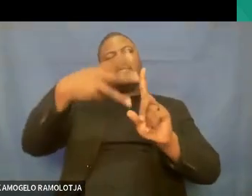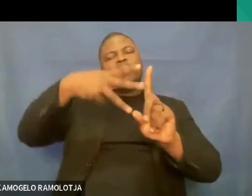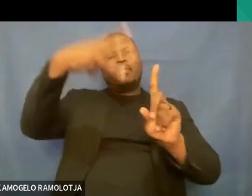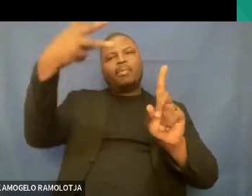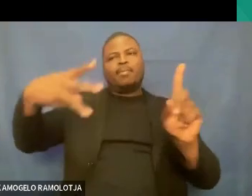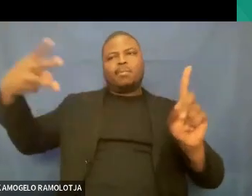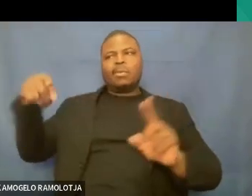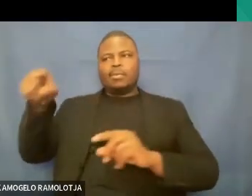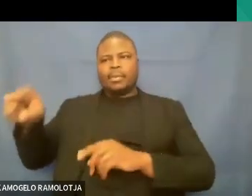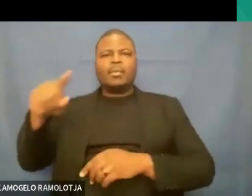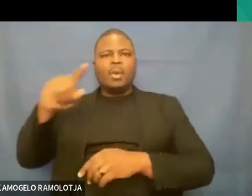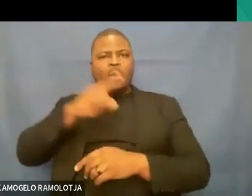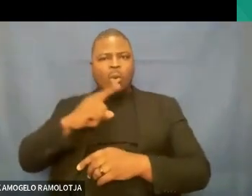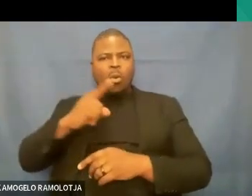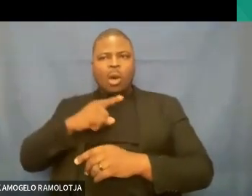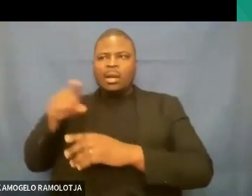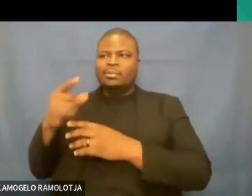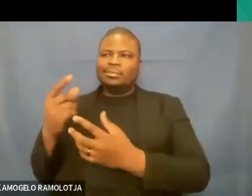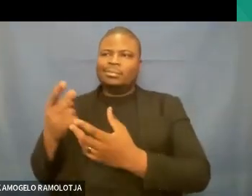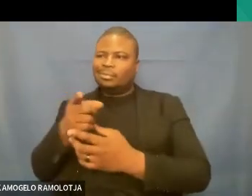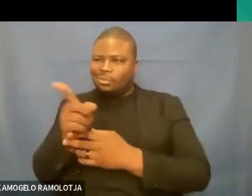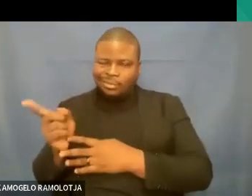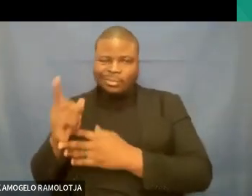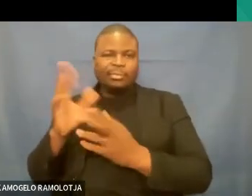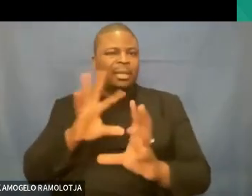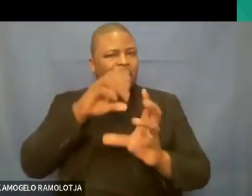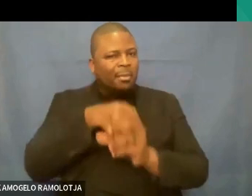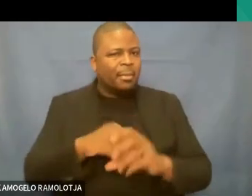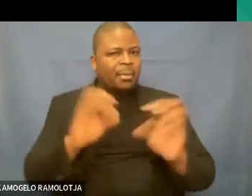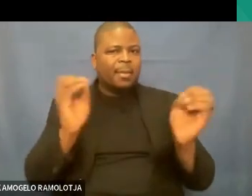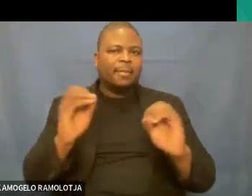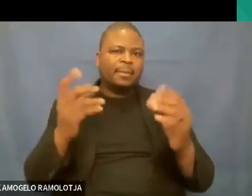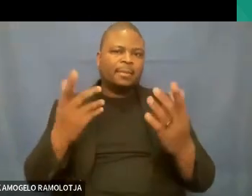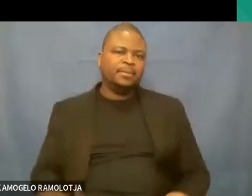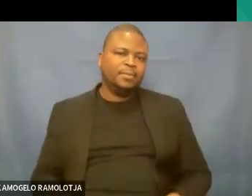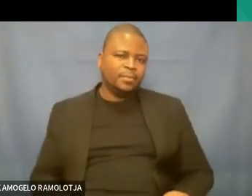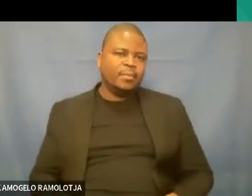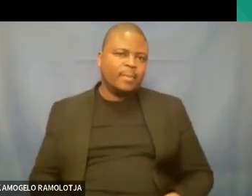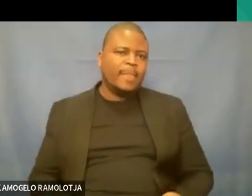young people from key and vulnerable populations within a human rights